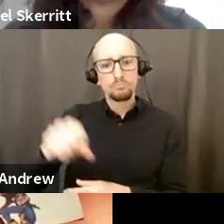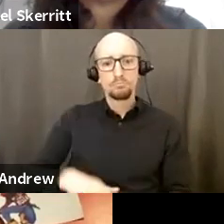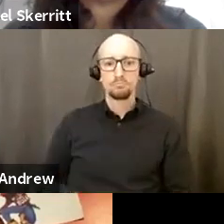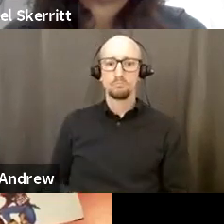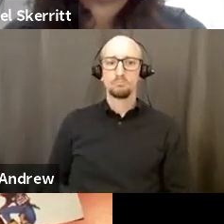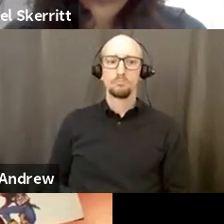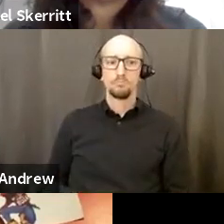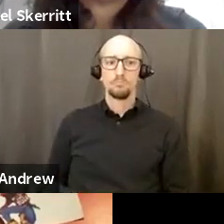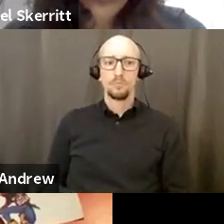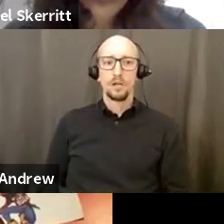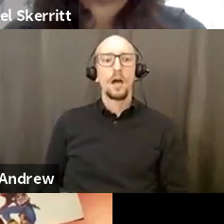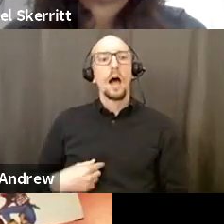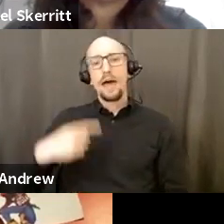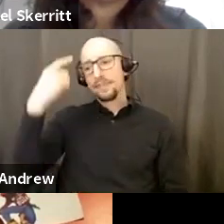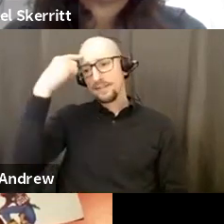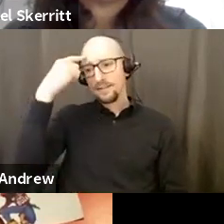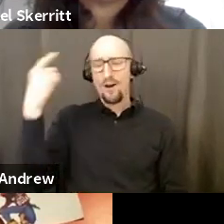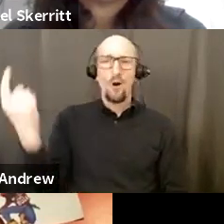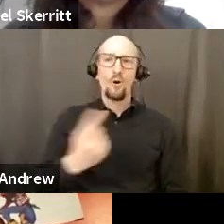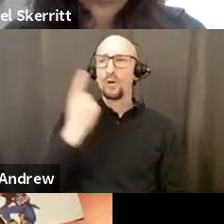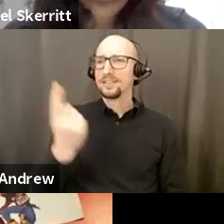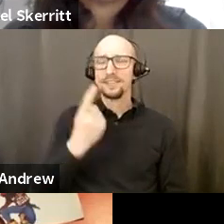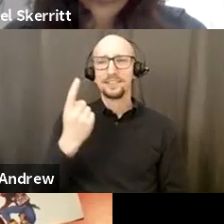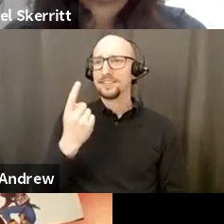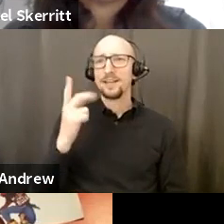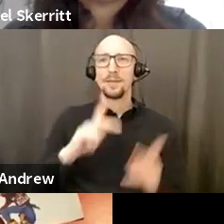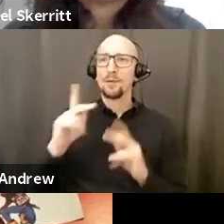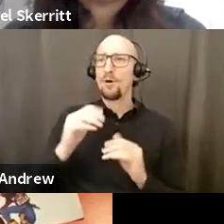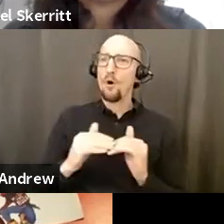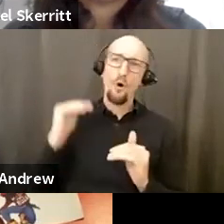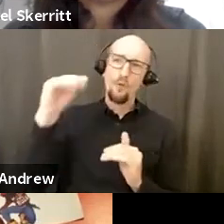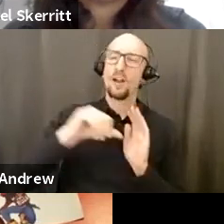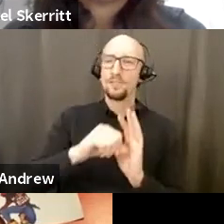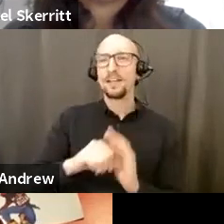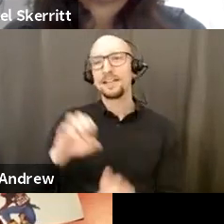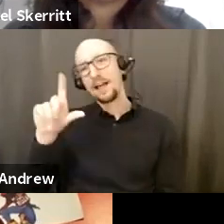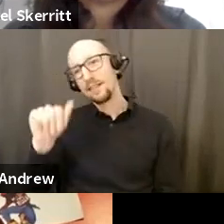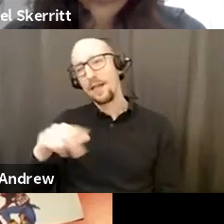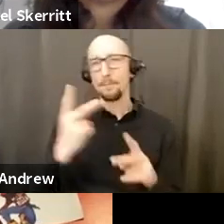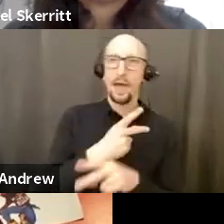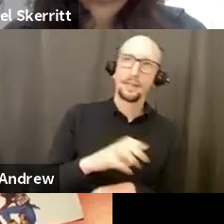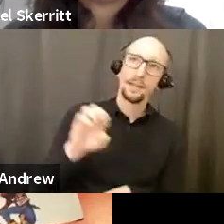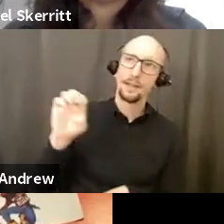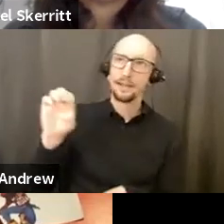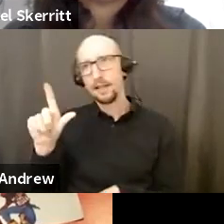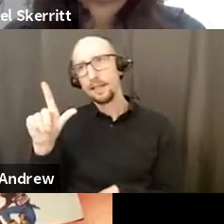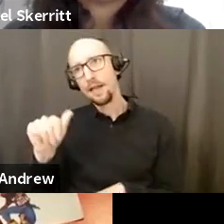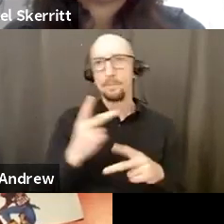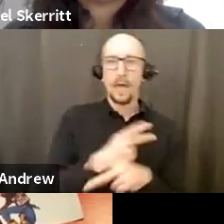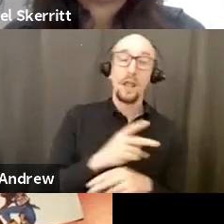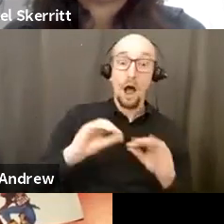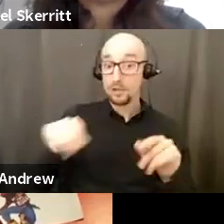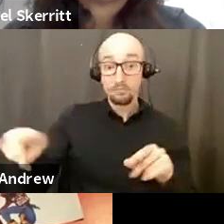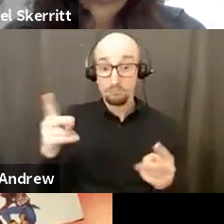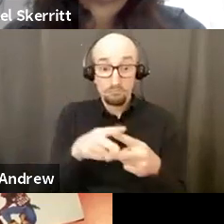I think there is always too much of an overemphasis on just ELA and mathematics, which are obviously important subjects. But we